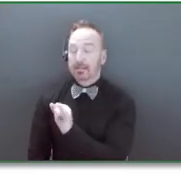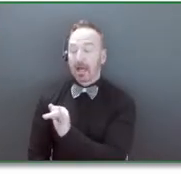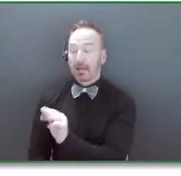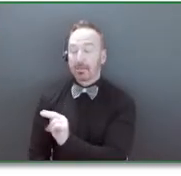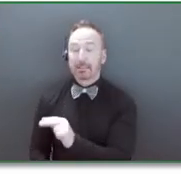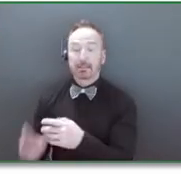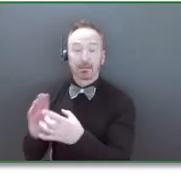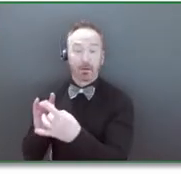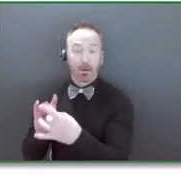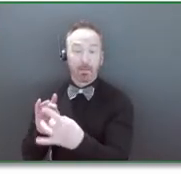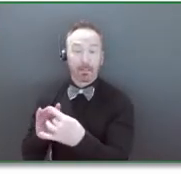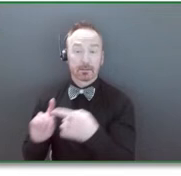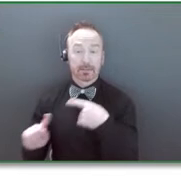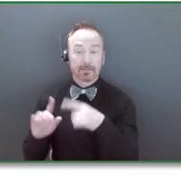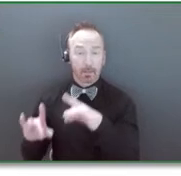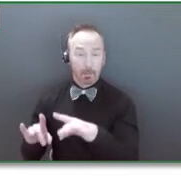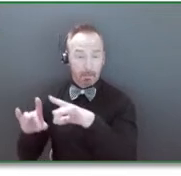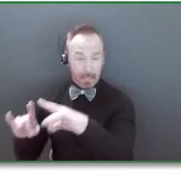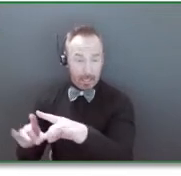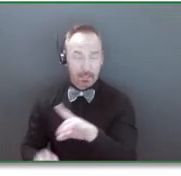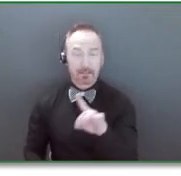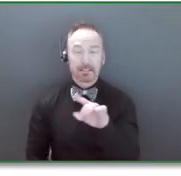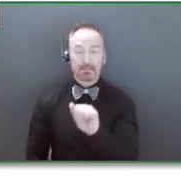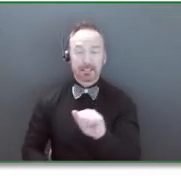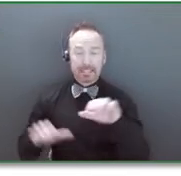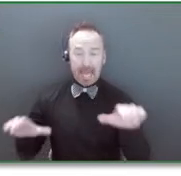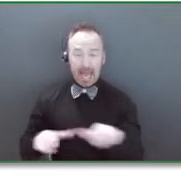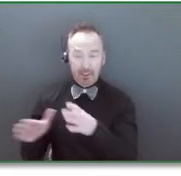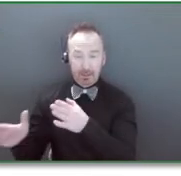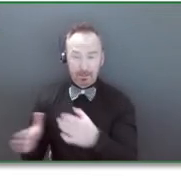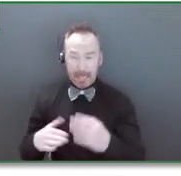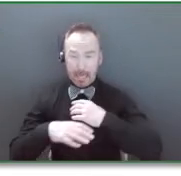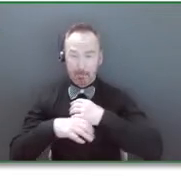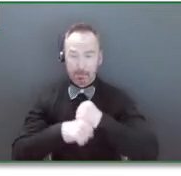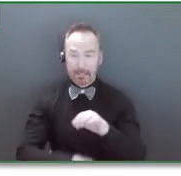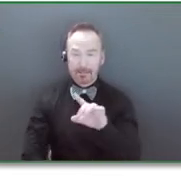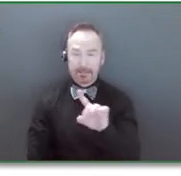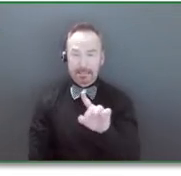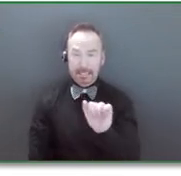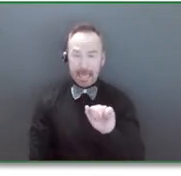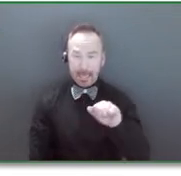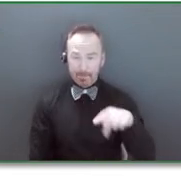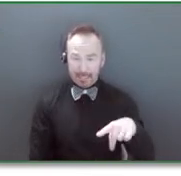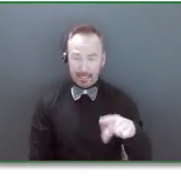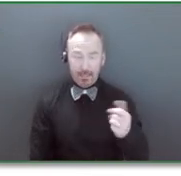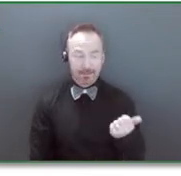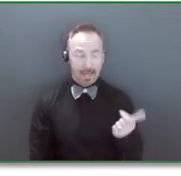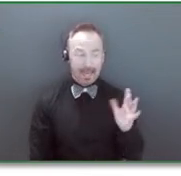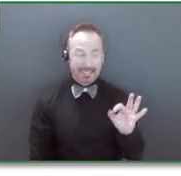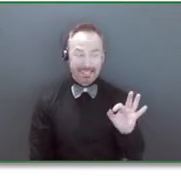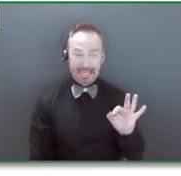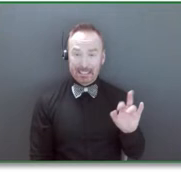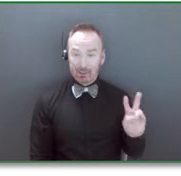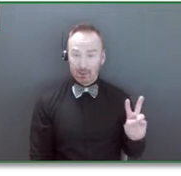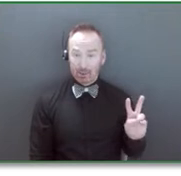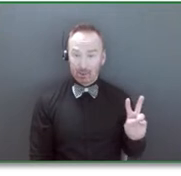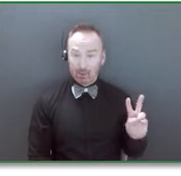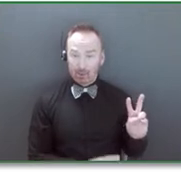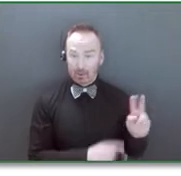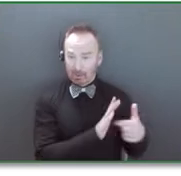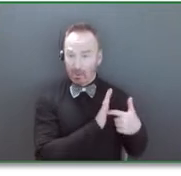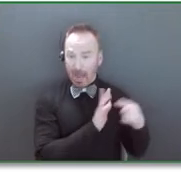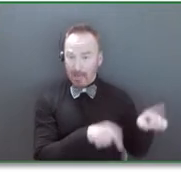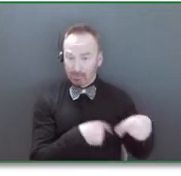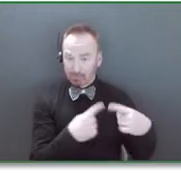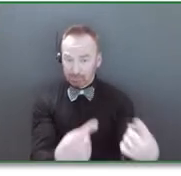the disability action plans have been required since 1992, while in the state that we live in, New South Wales, public